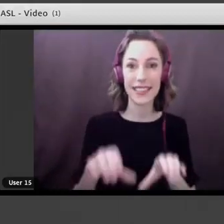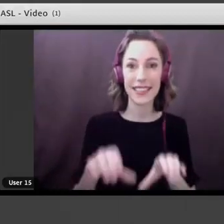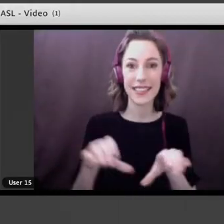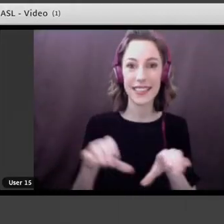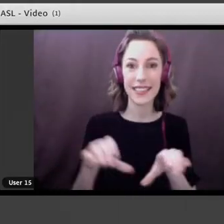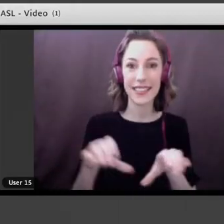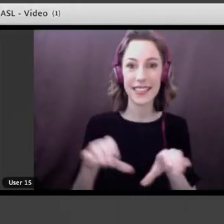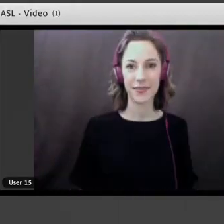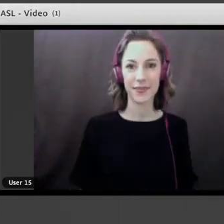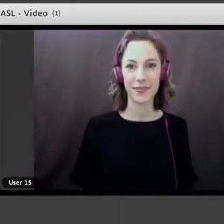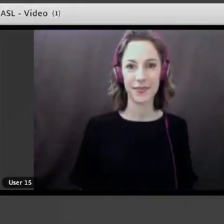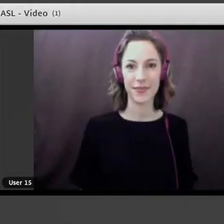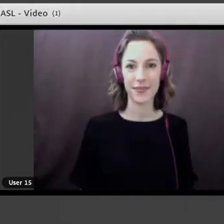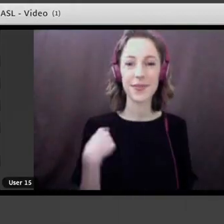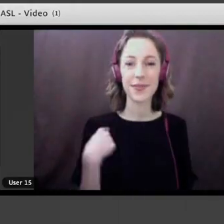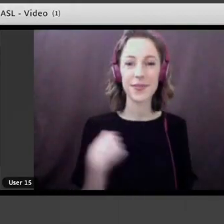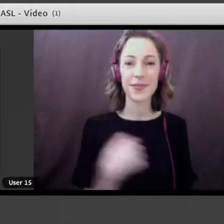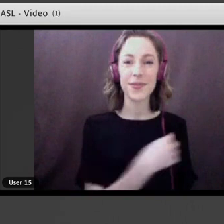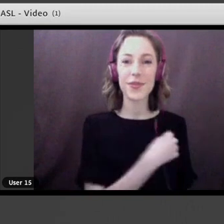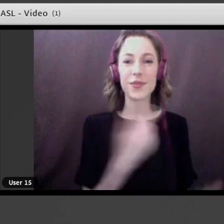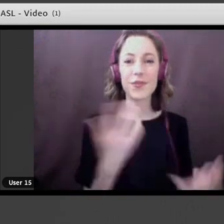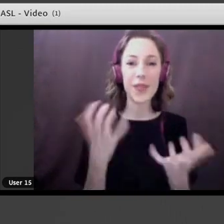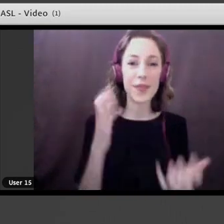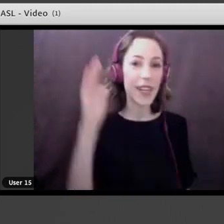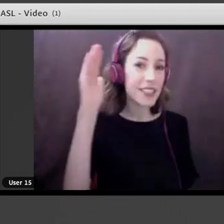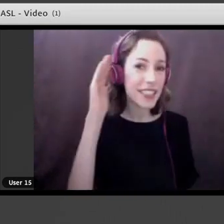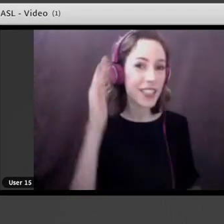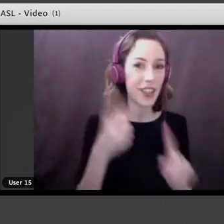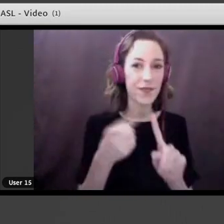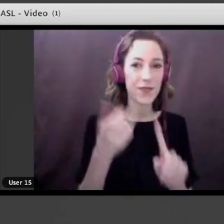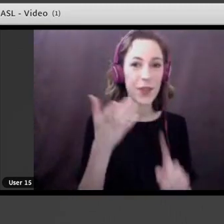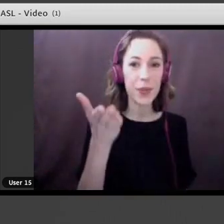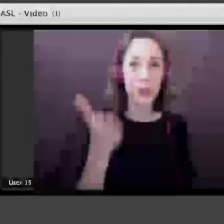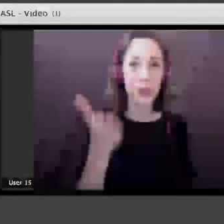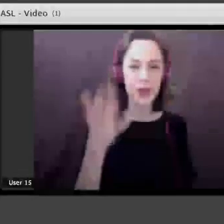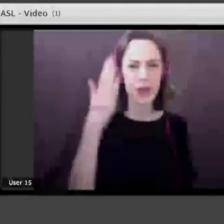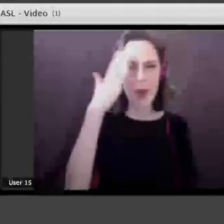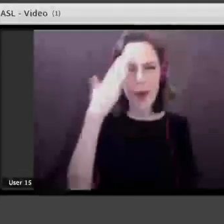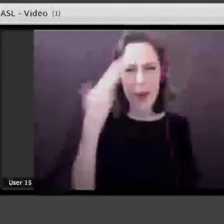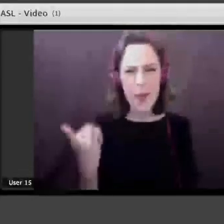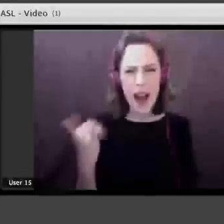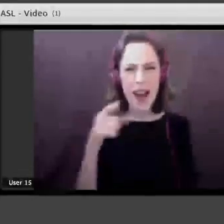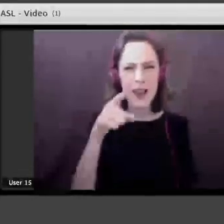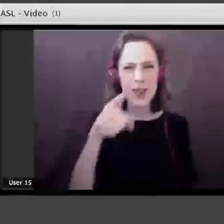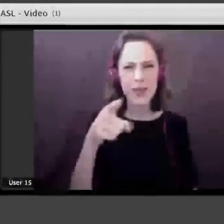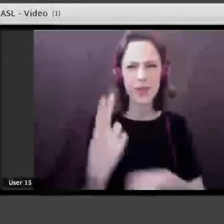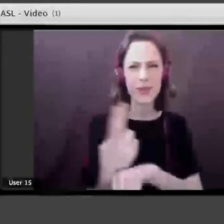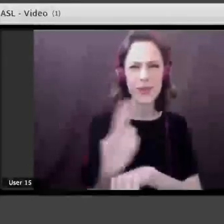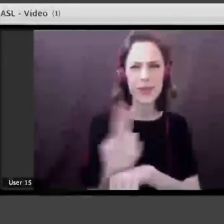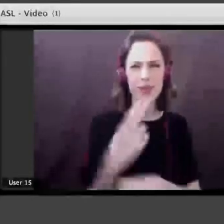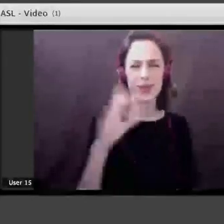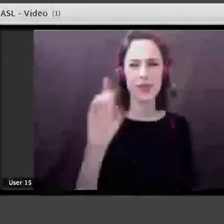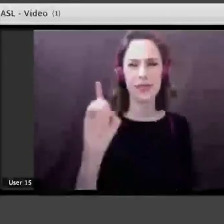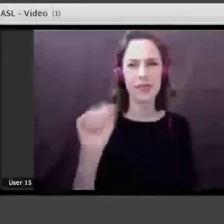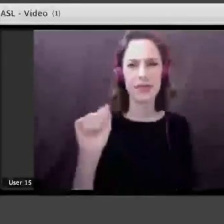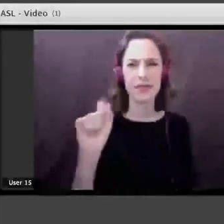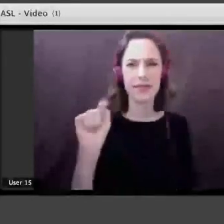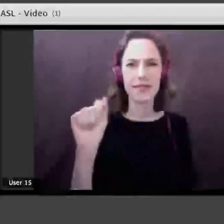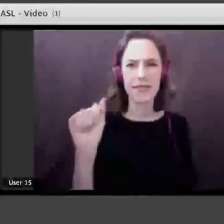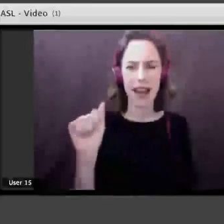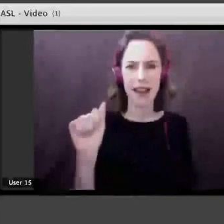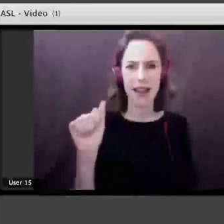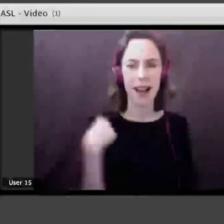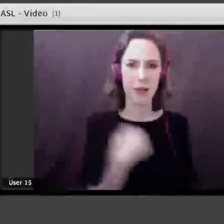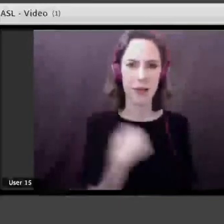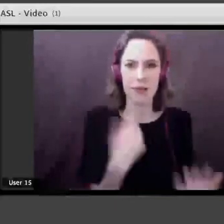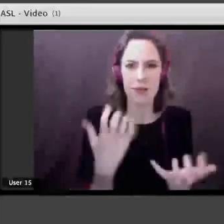use data, so what the purposes are. We understand that there's a variety of reasons why organizations